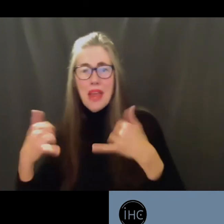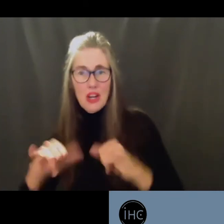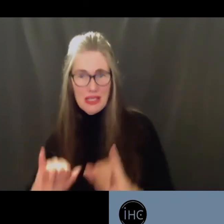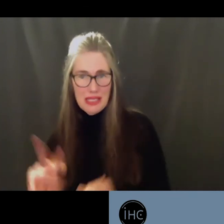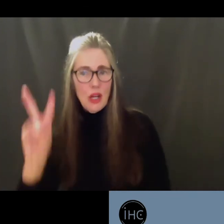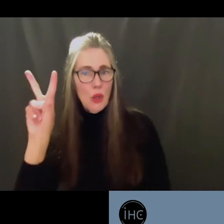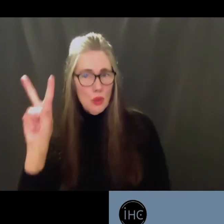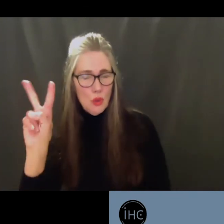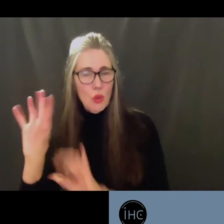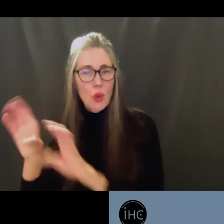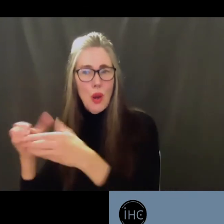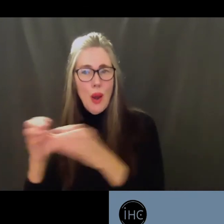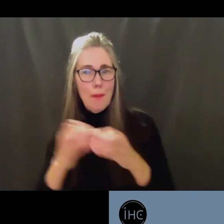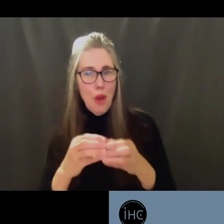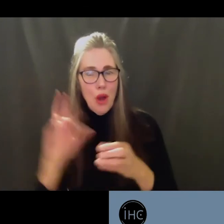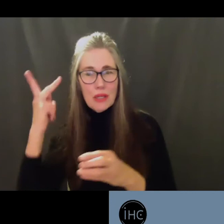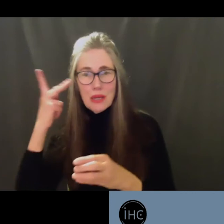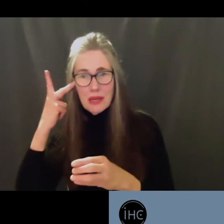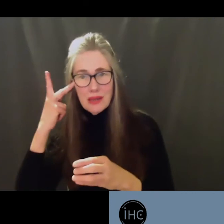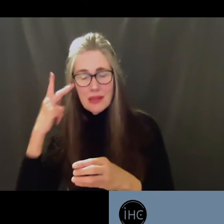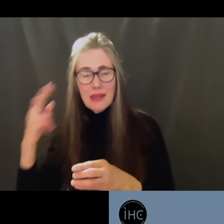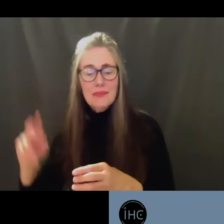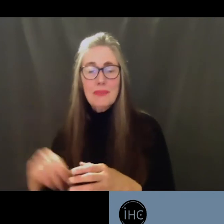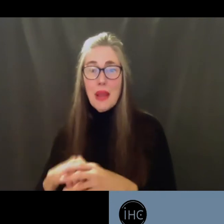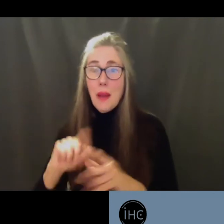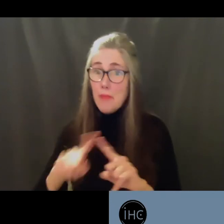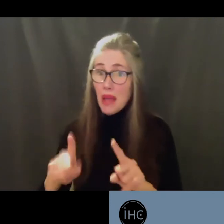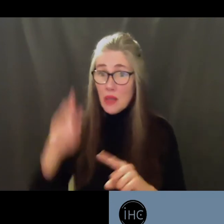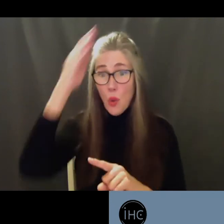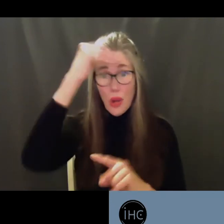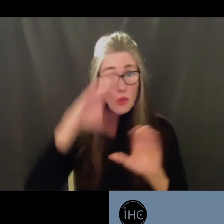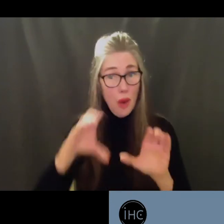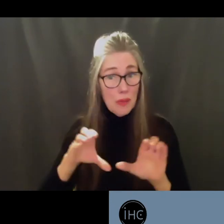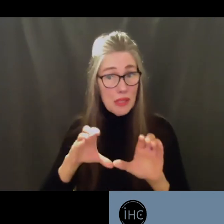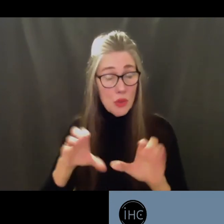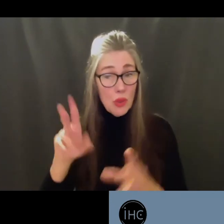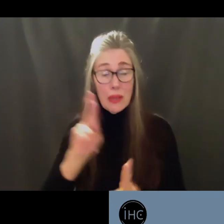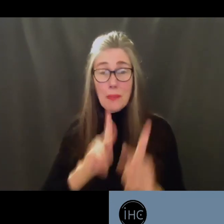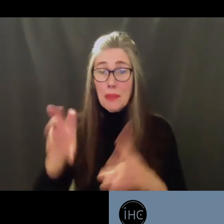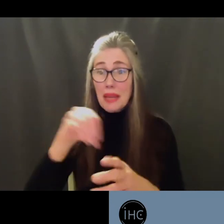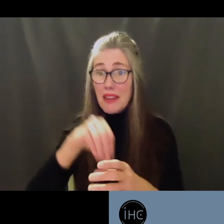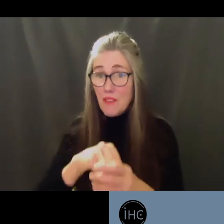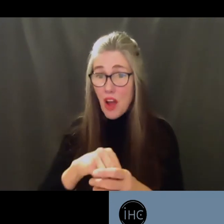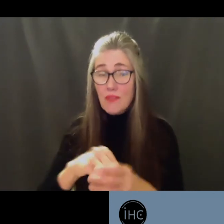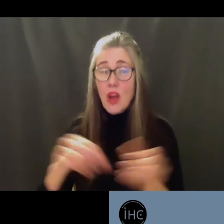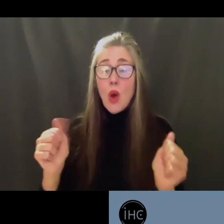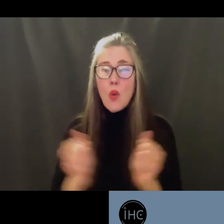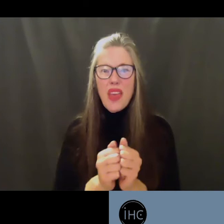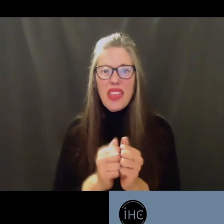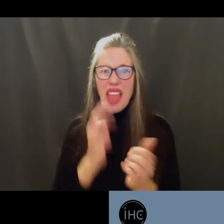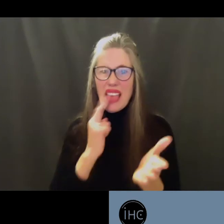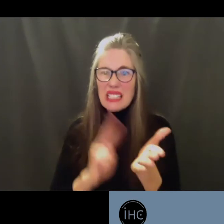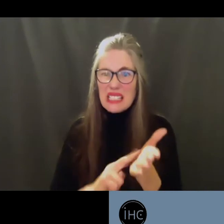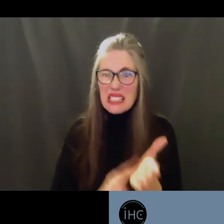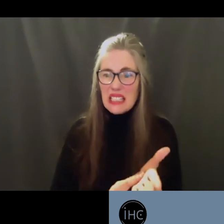doing and the people involved and his cronies, including his deals and arrangements with